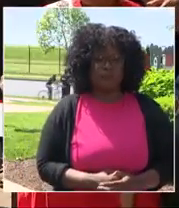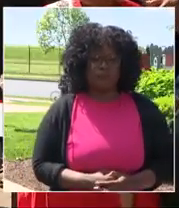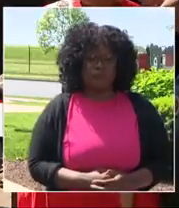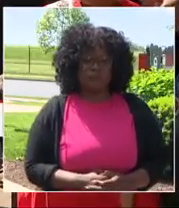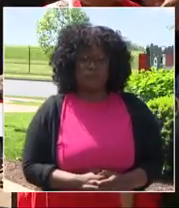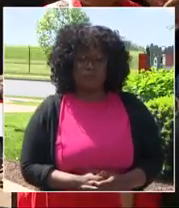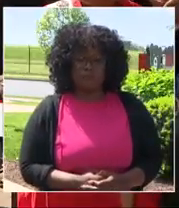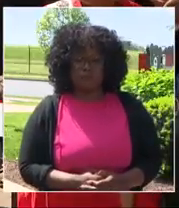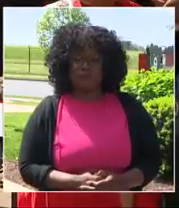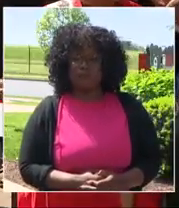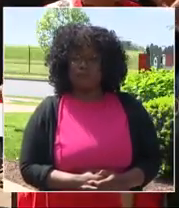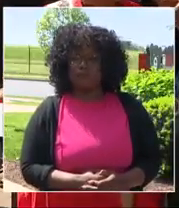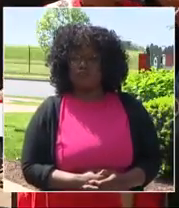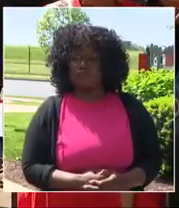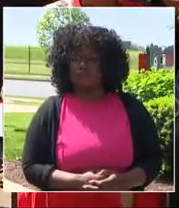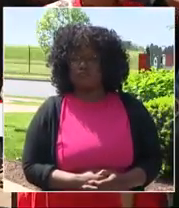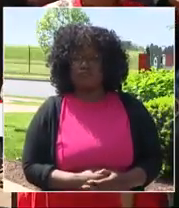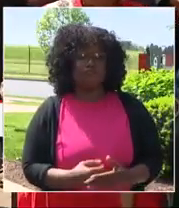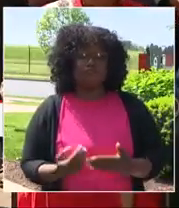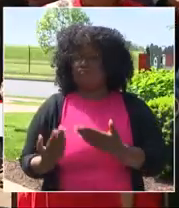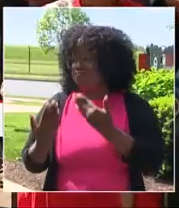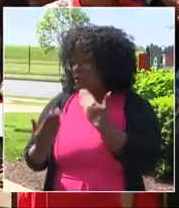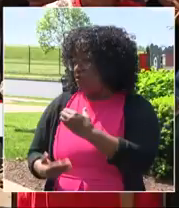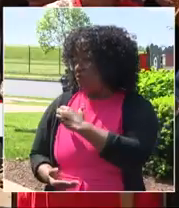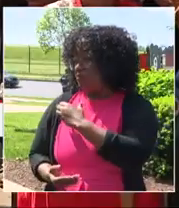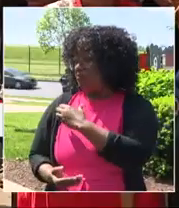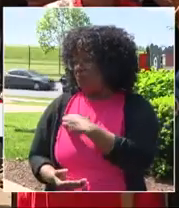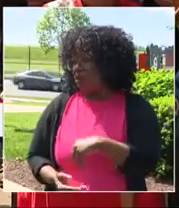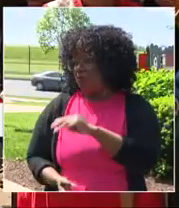Thank you, Mayor Bowser.